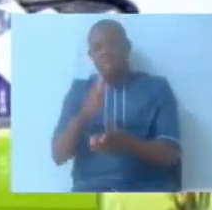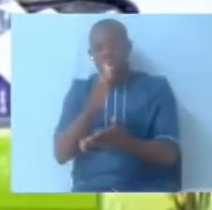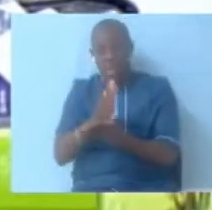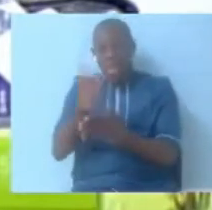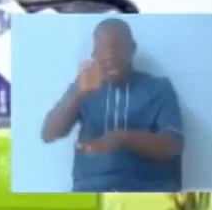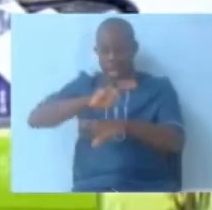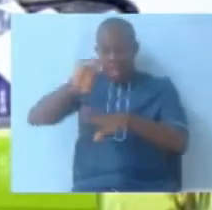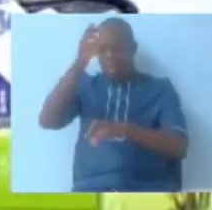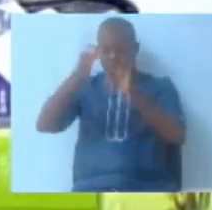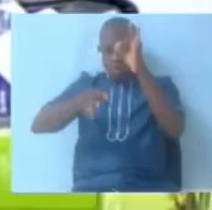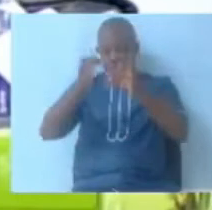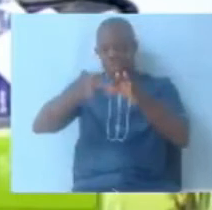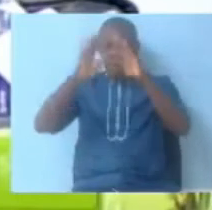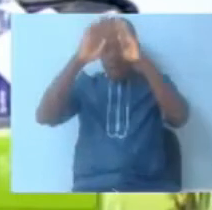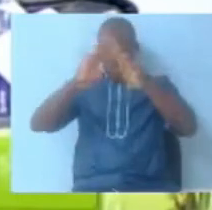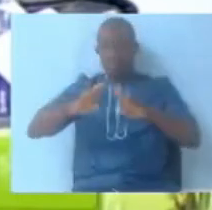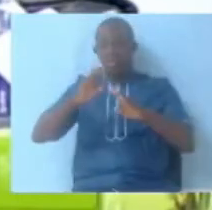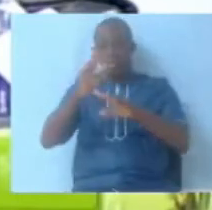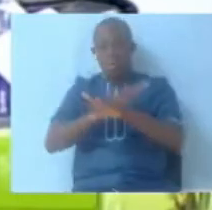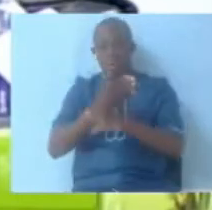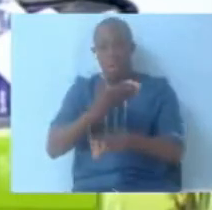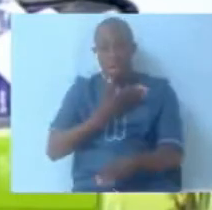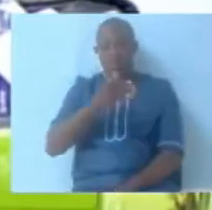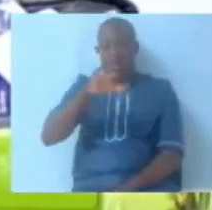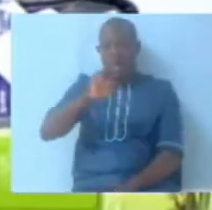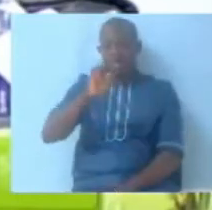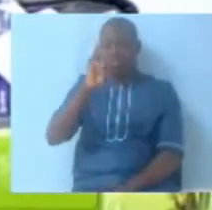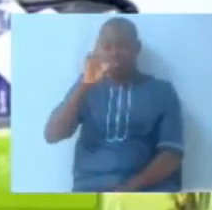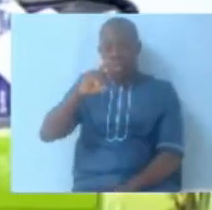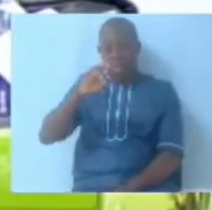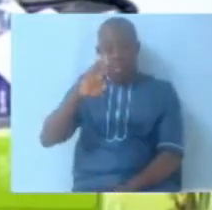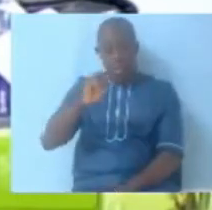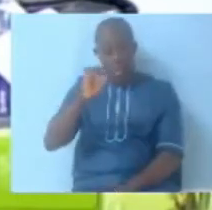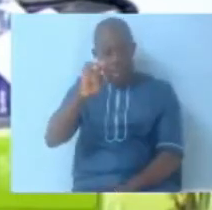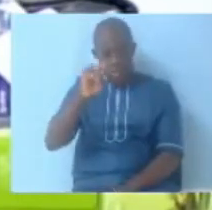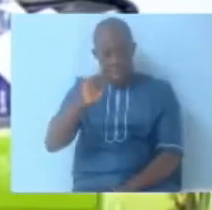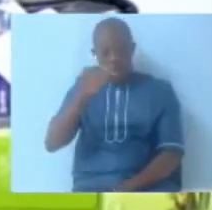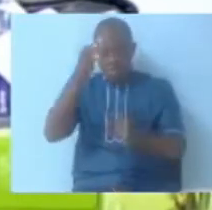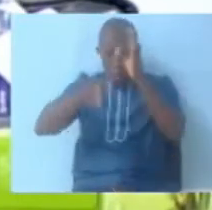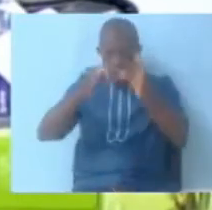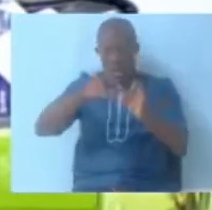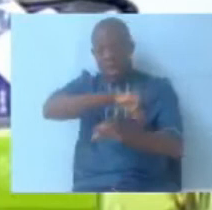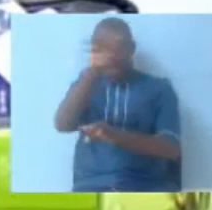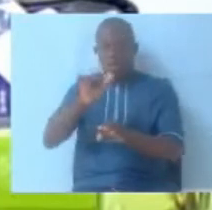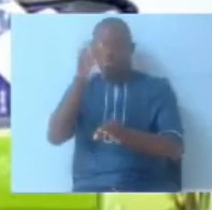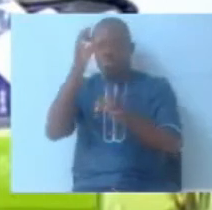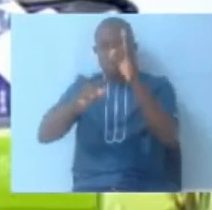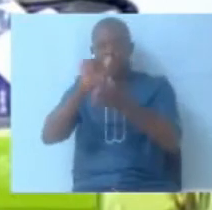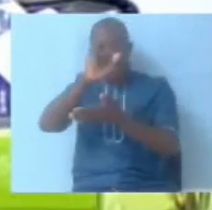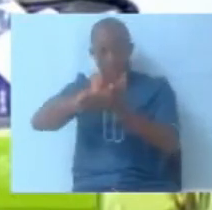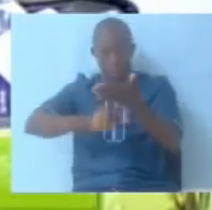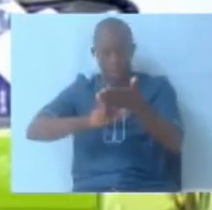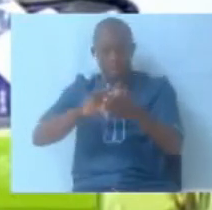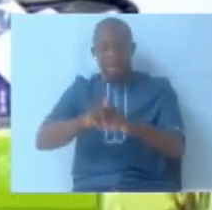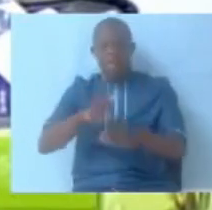We had the Supreme Court and the Court of Appeal. Na Supreme Court soto bari nga kiti bunda afalan soto Court of Appeal.